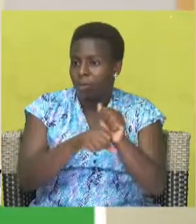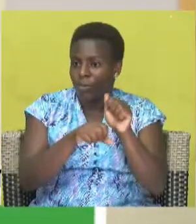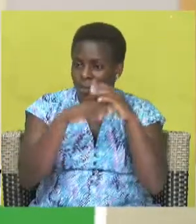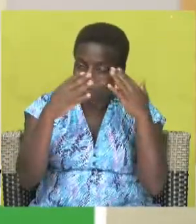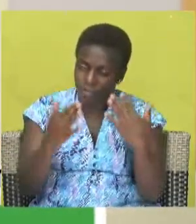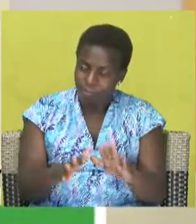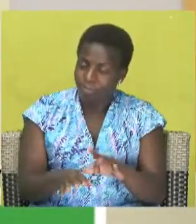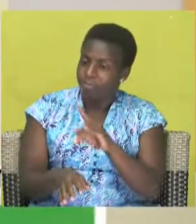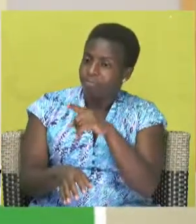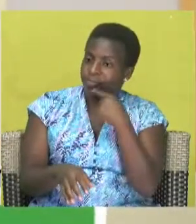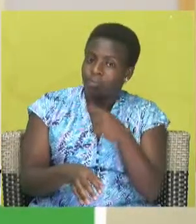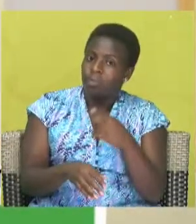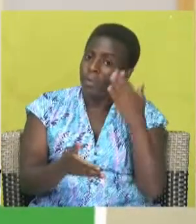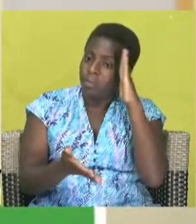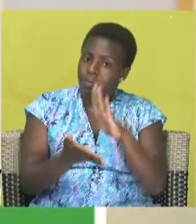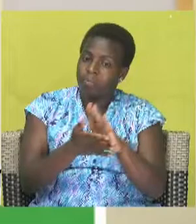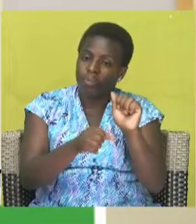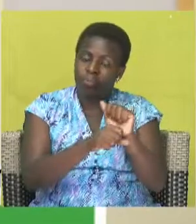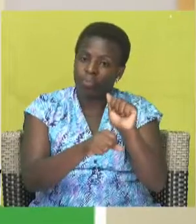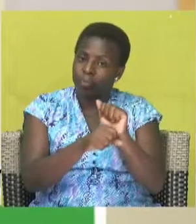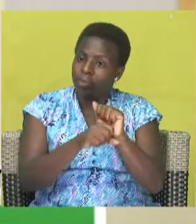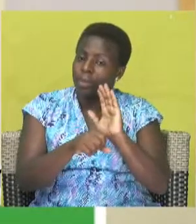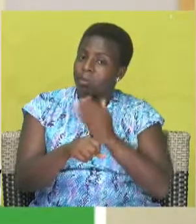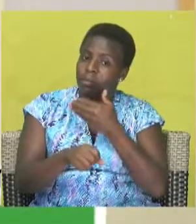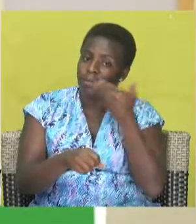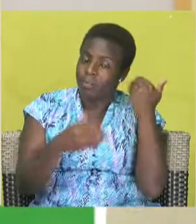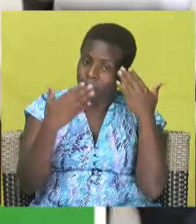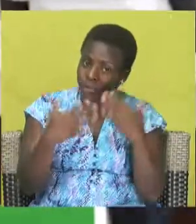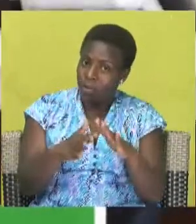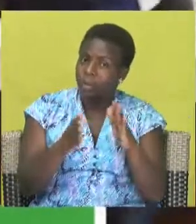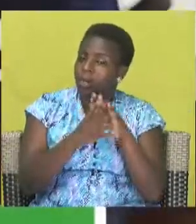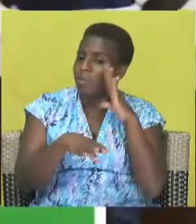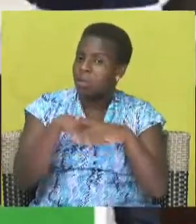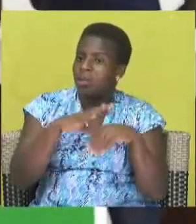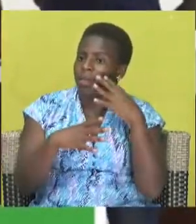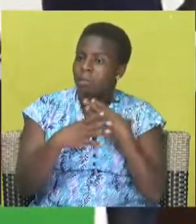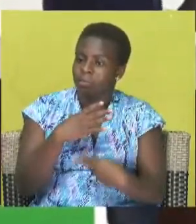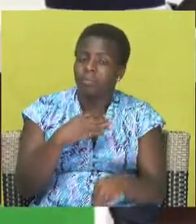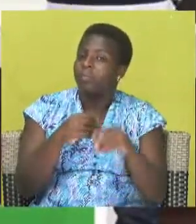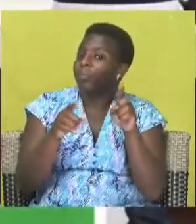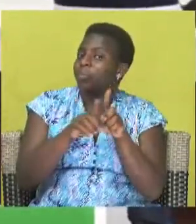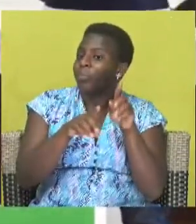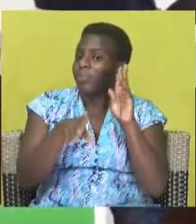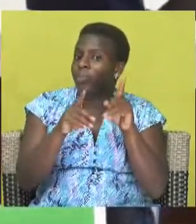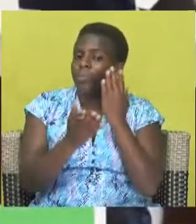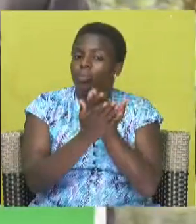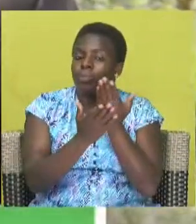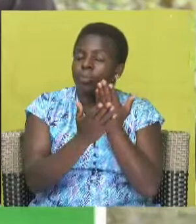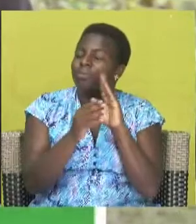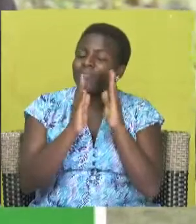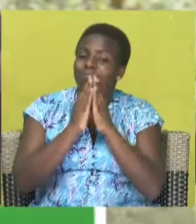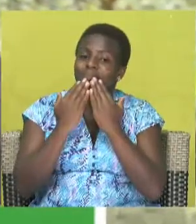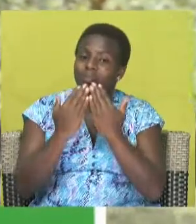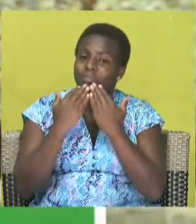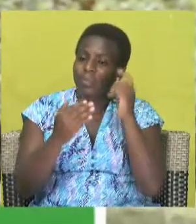our best and I shall never let you down bamwe habataka basimba government abwo murangogo We